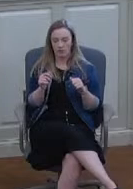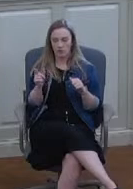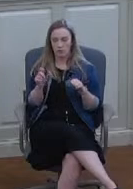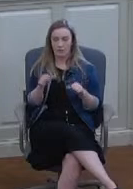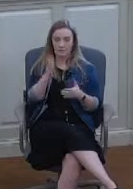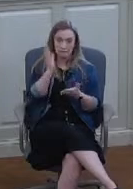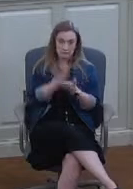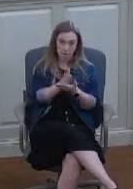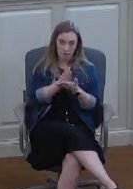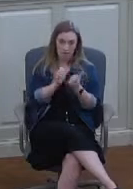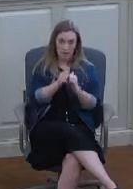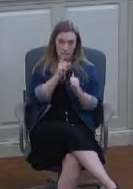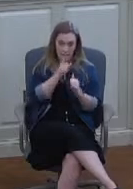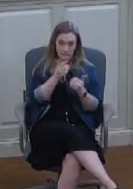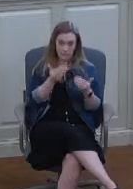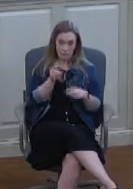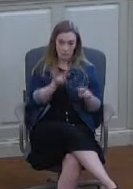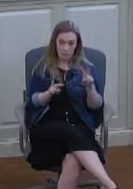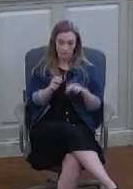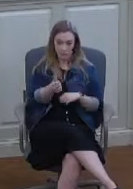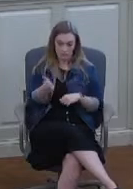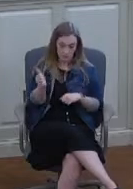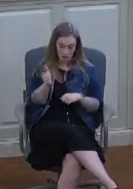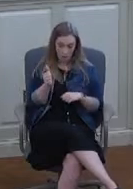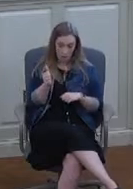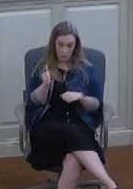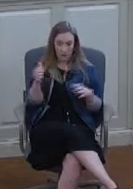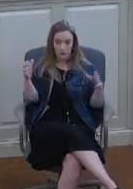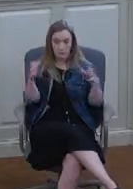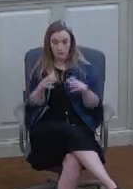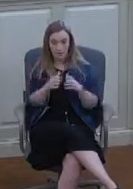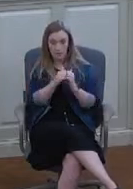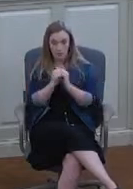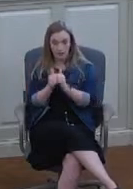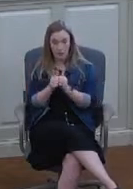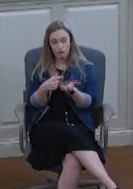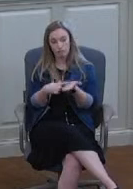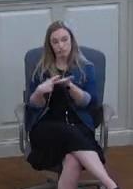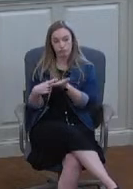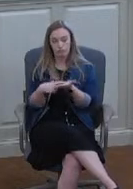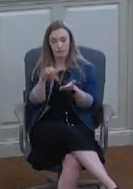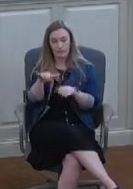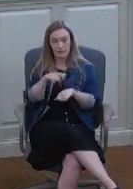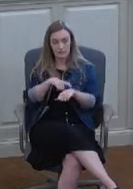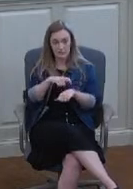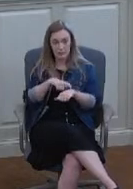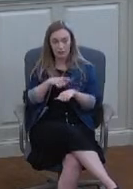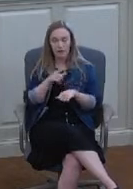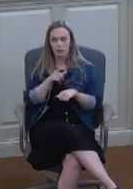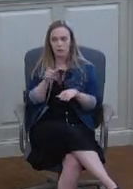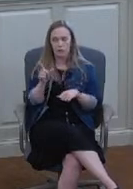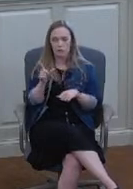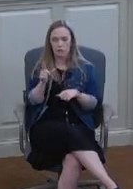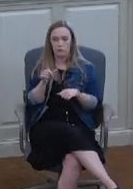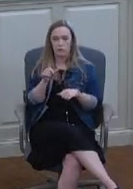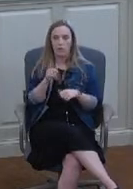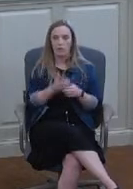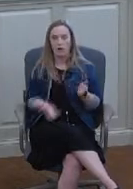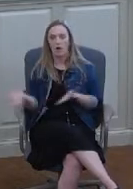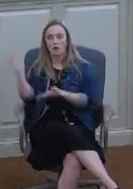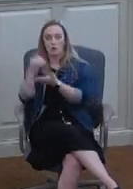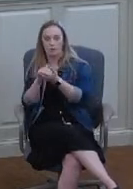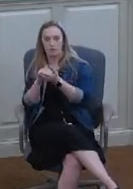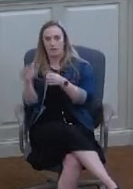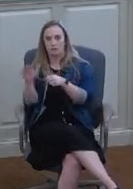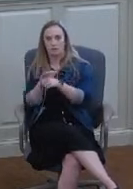record as it is and just review it on your own, come back together, deliberate at that point. You redo the whole hearing, or you take